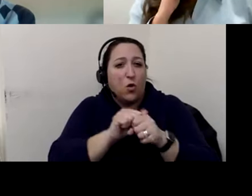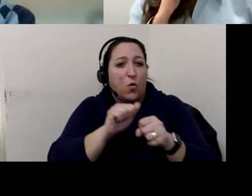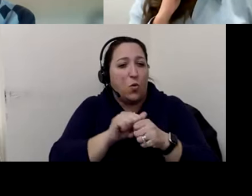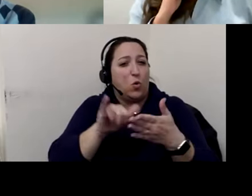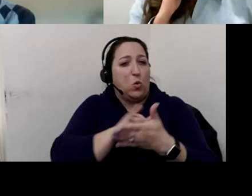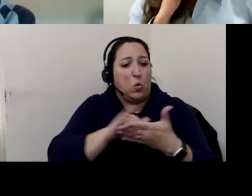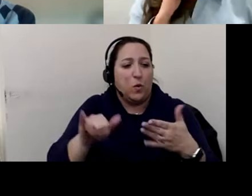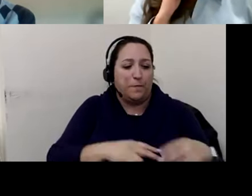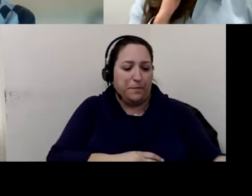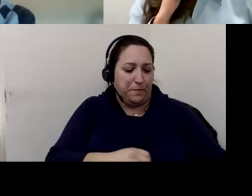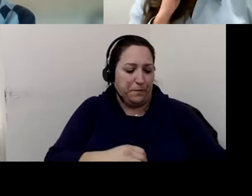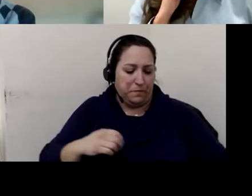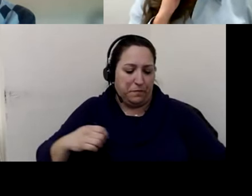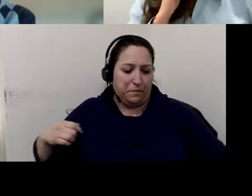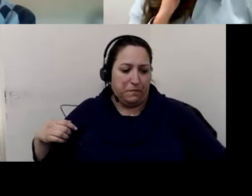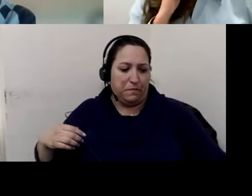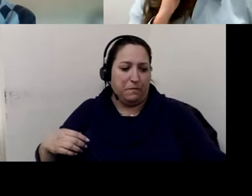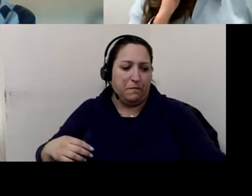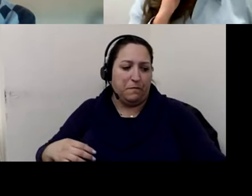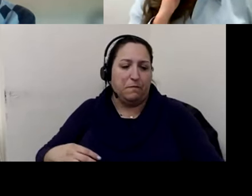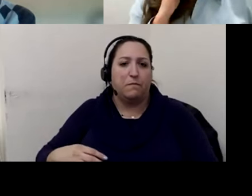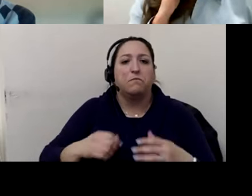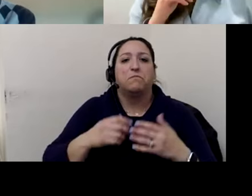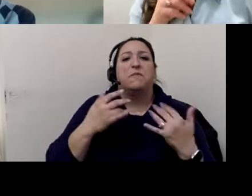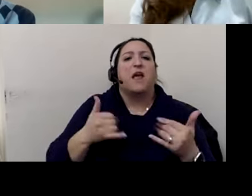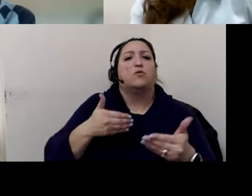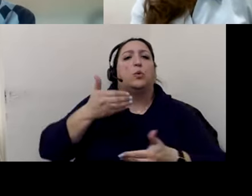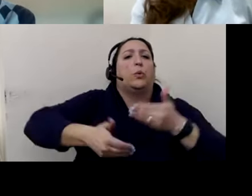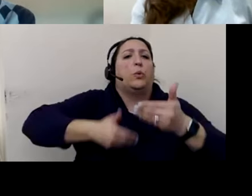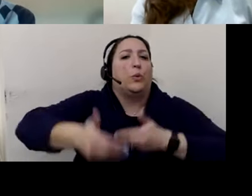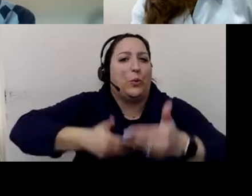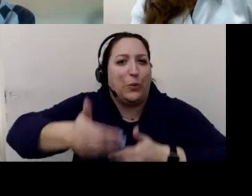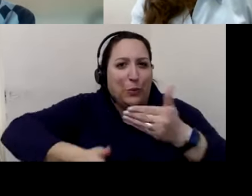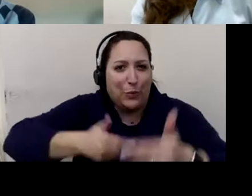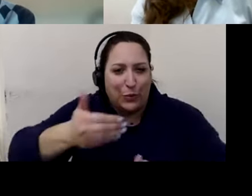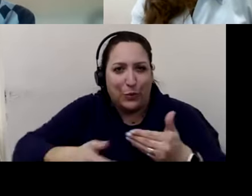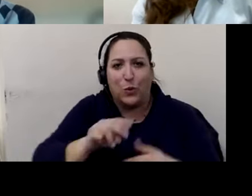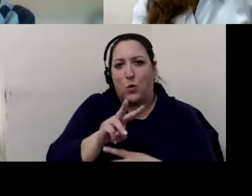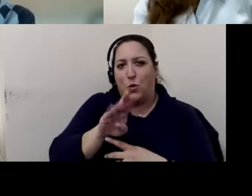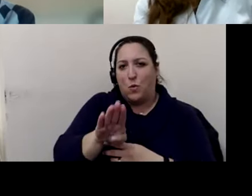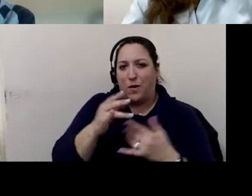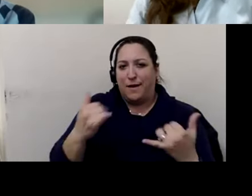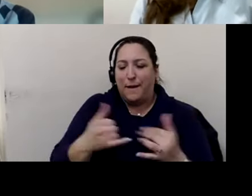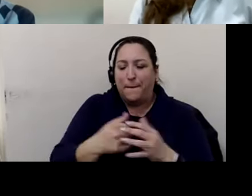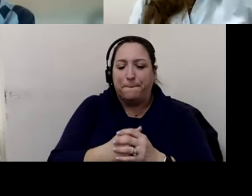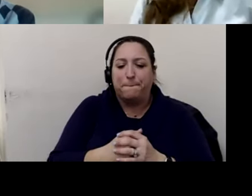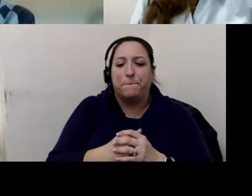York. So fast forwarding as we move into Willowbrook,